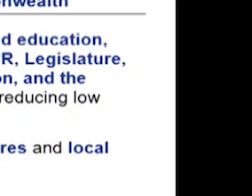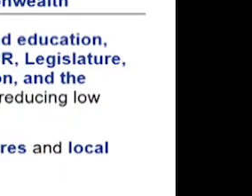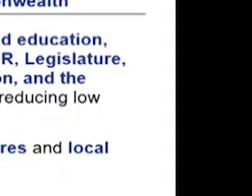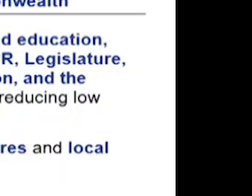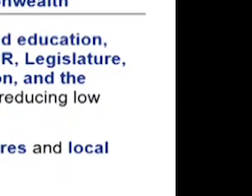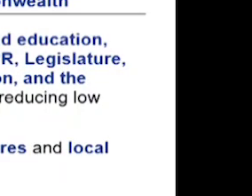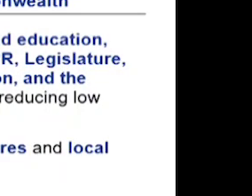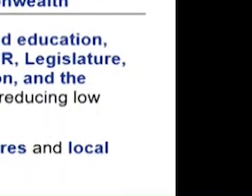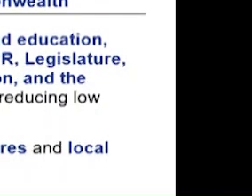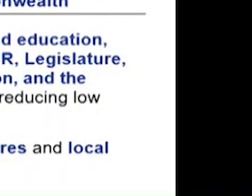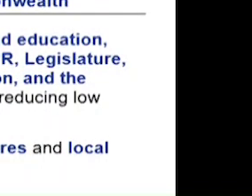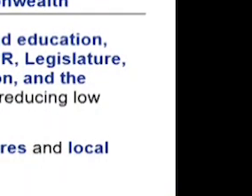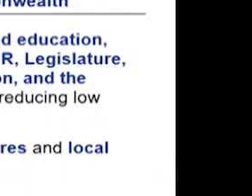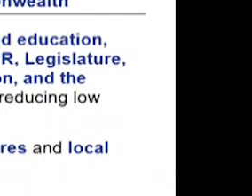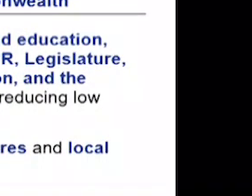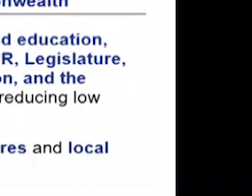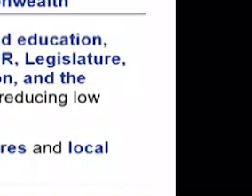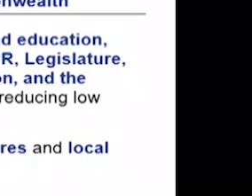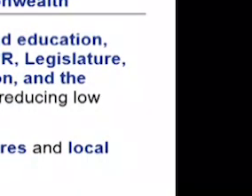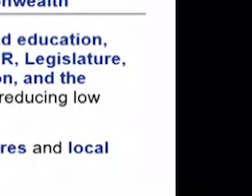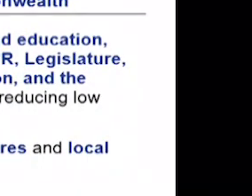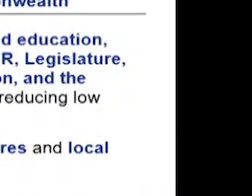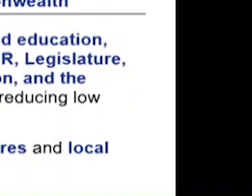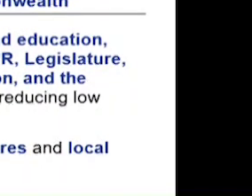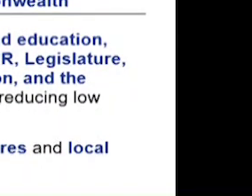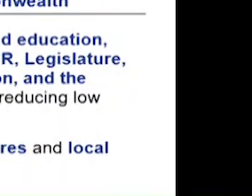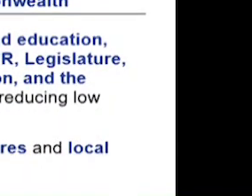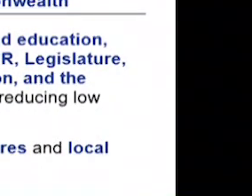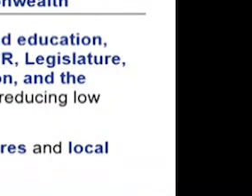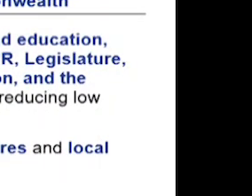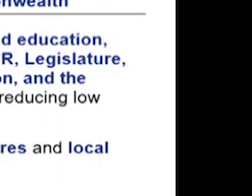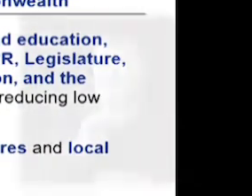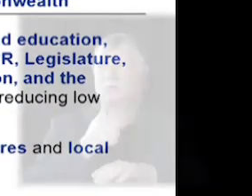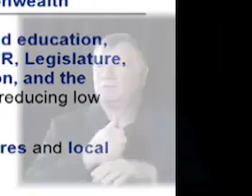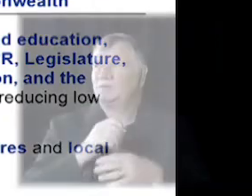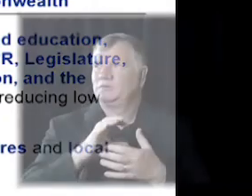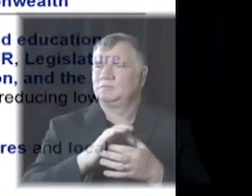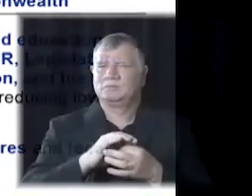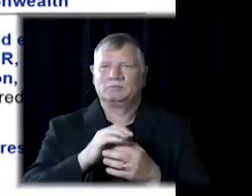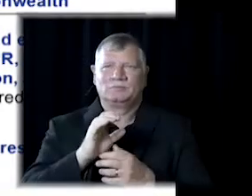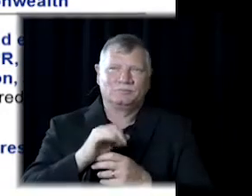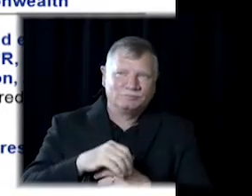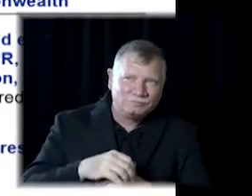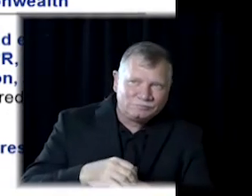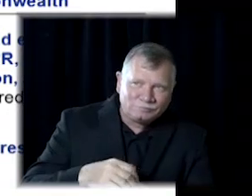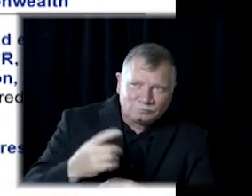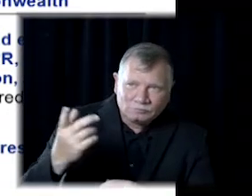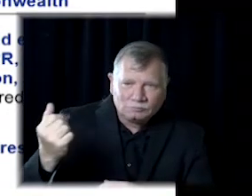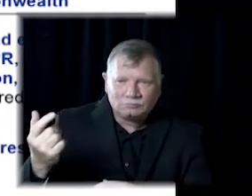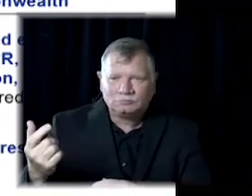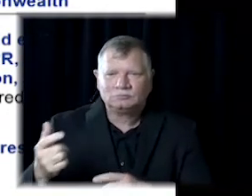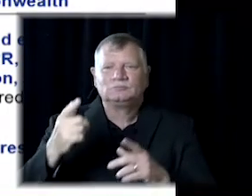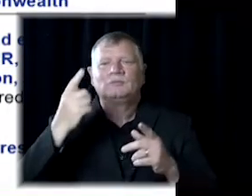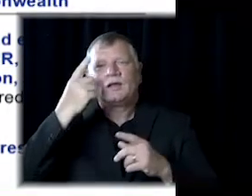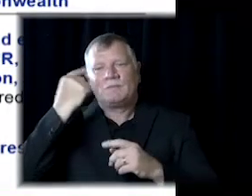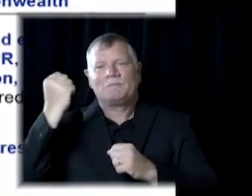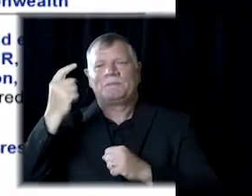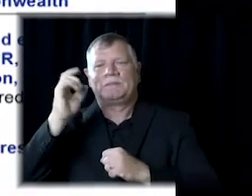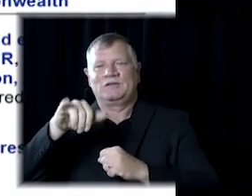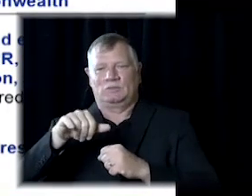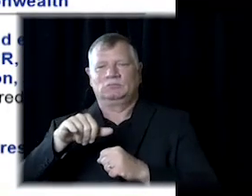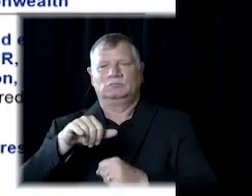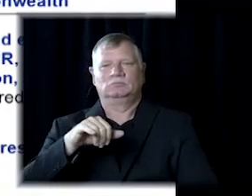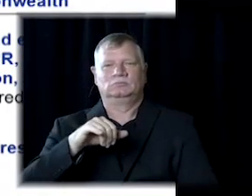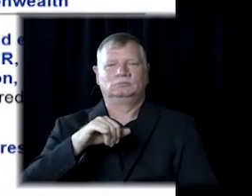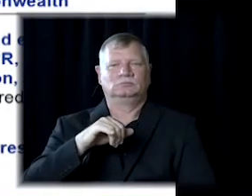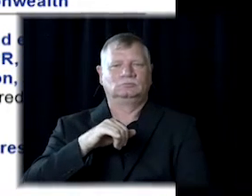And finally, there are revisions to structural reforms based on implementation progress, as well as a perspective on what part of the surplus